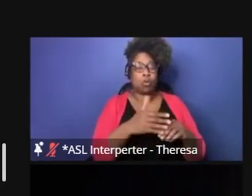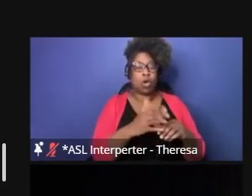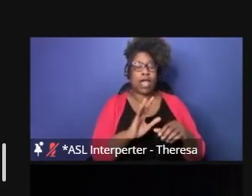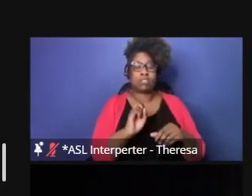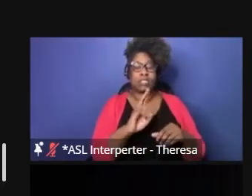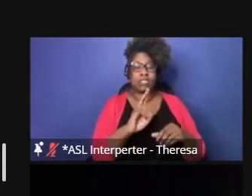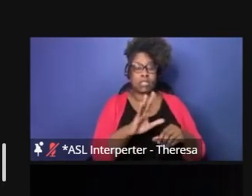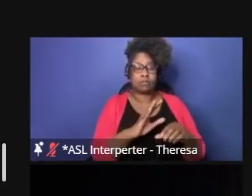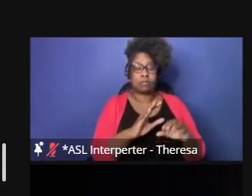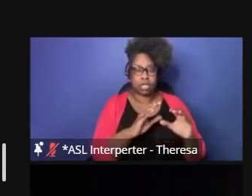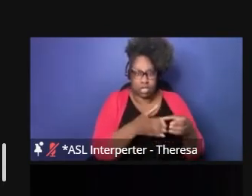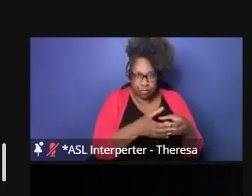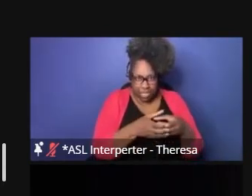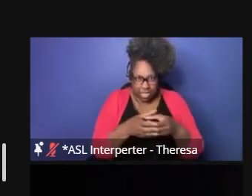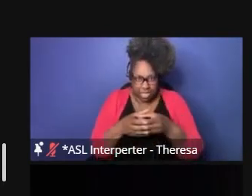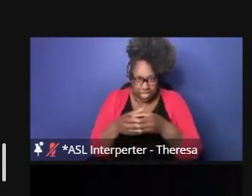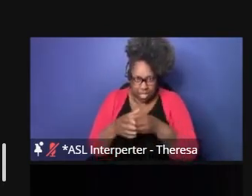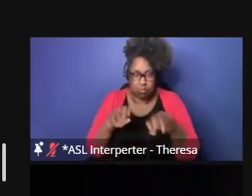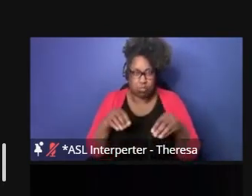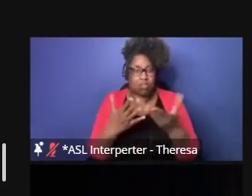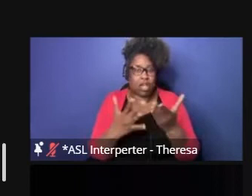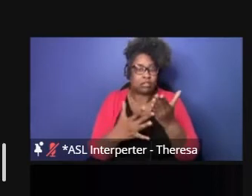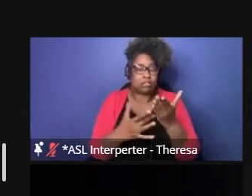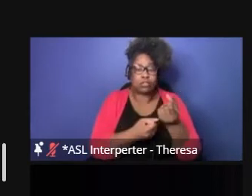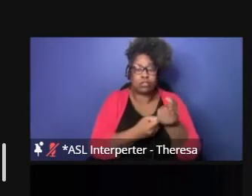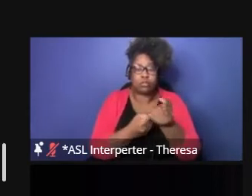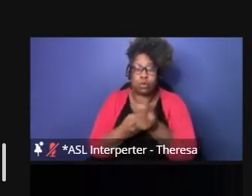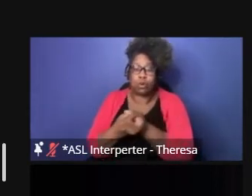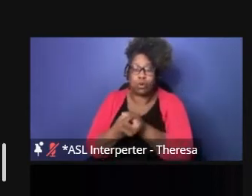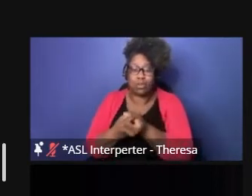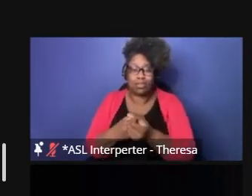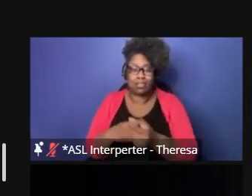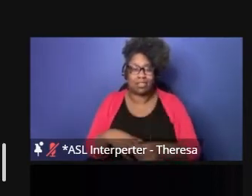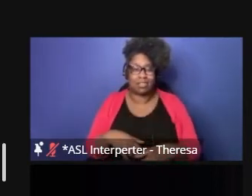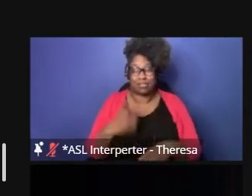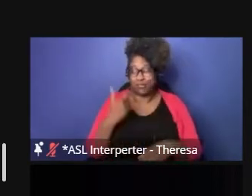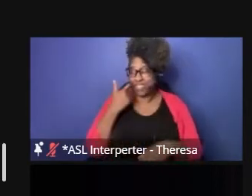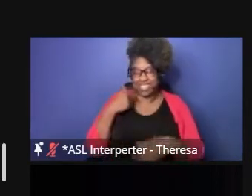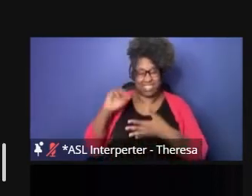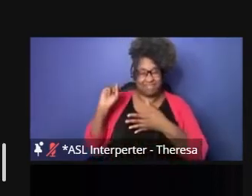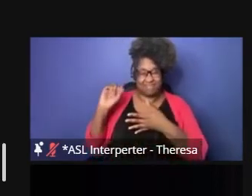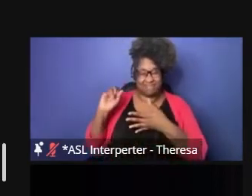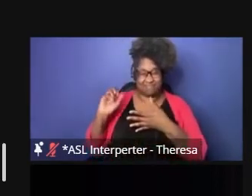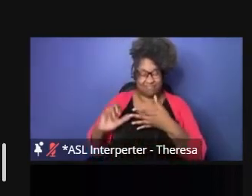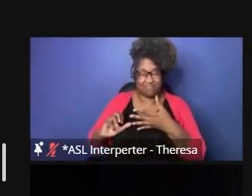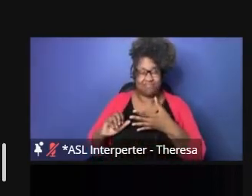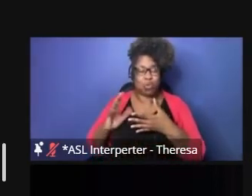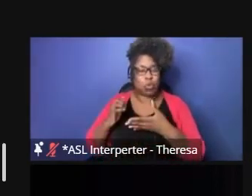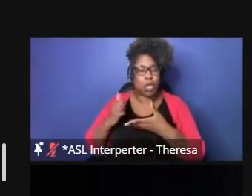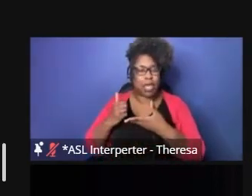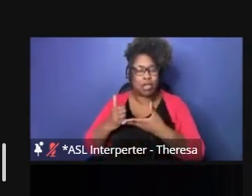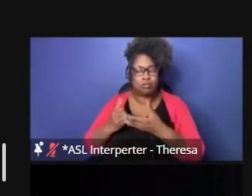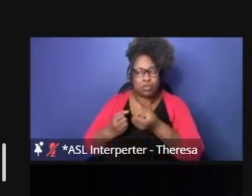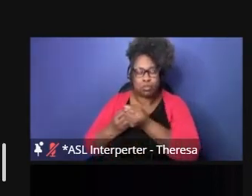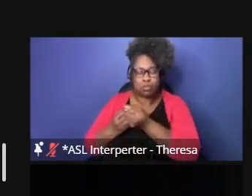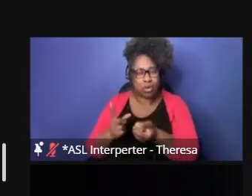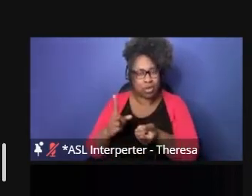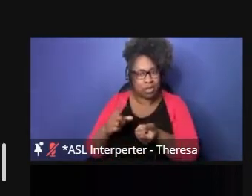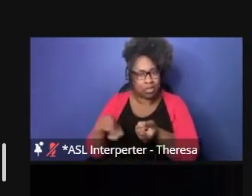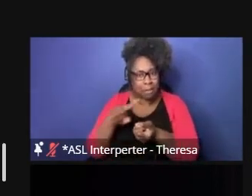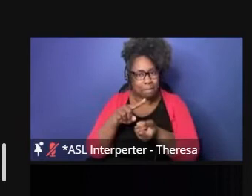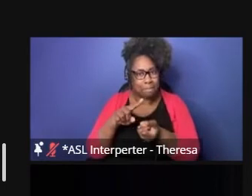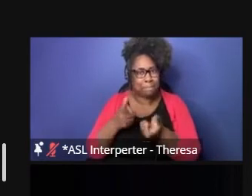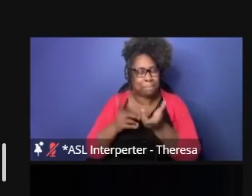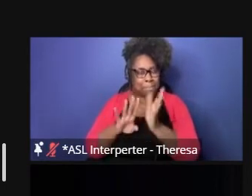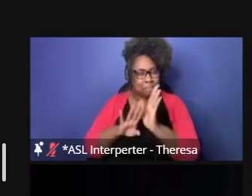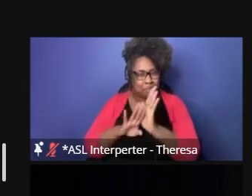support to local communities. So all the prototypes you just heard, in order to help support them in that development,